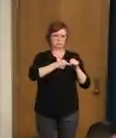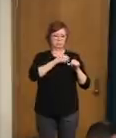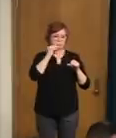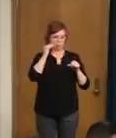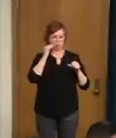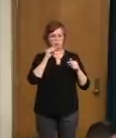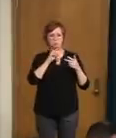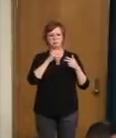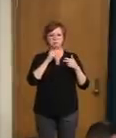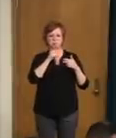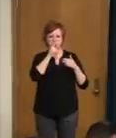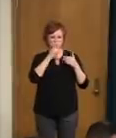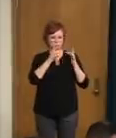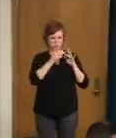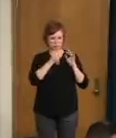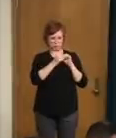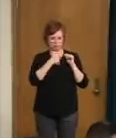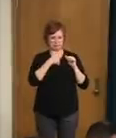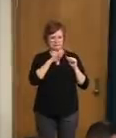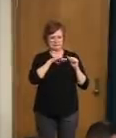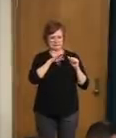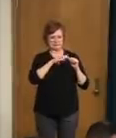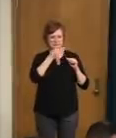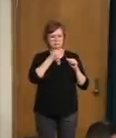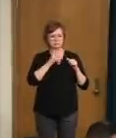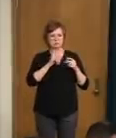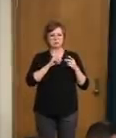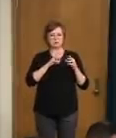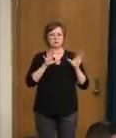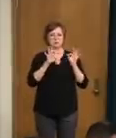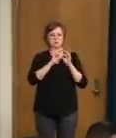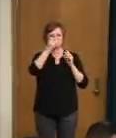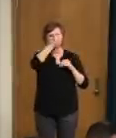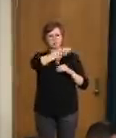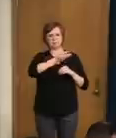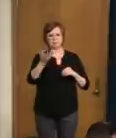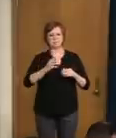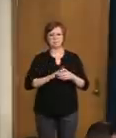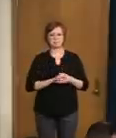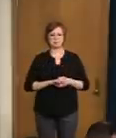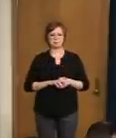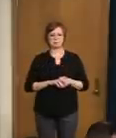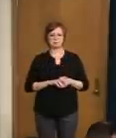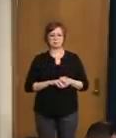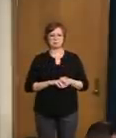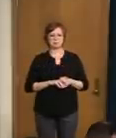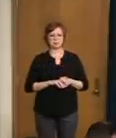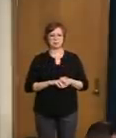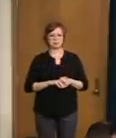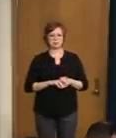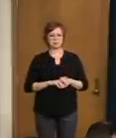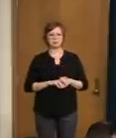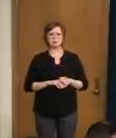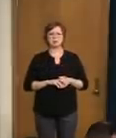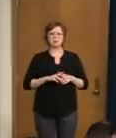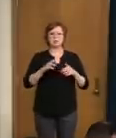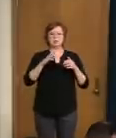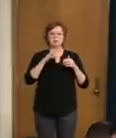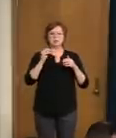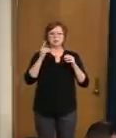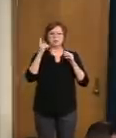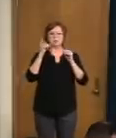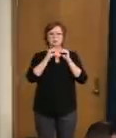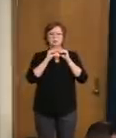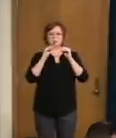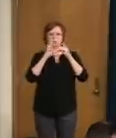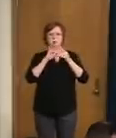testing so that close contacts can isolate as an additional layer are key. And I'll just add that of all the tests, our